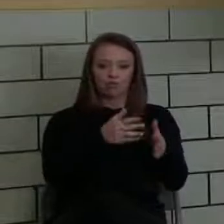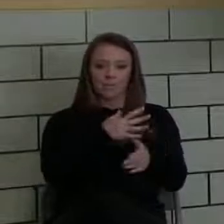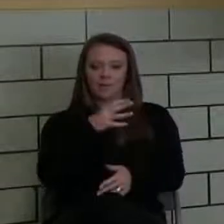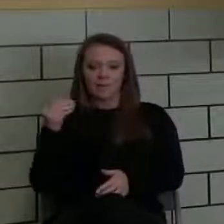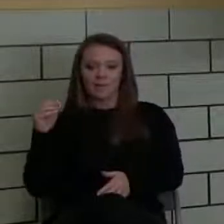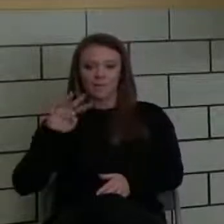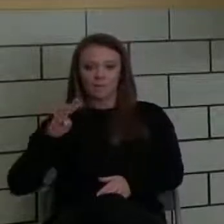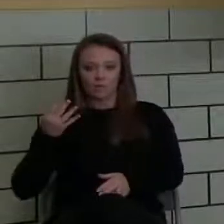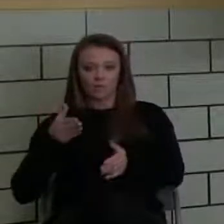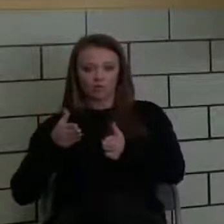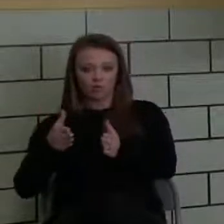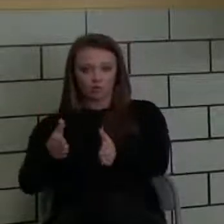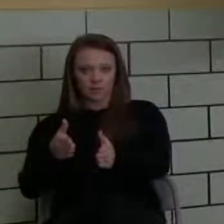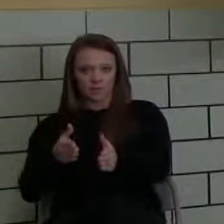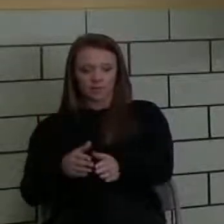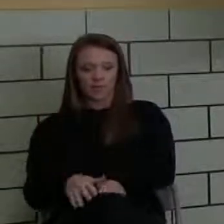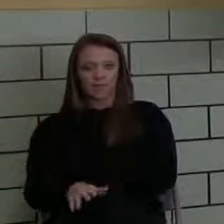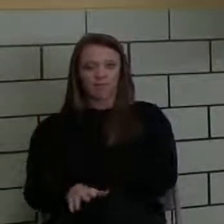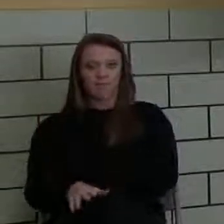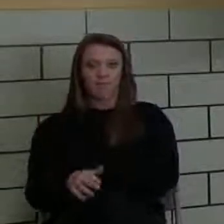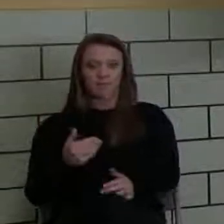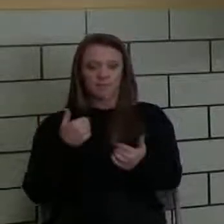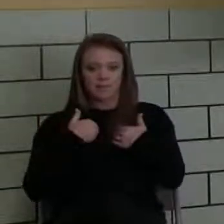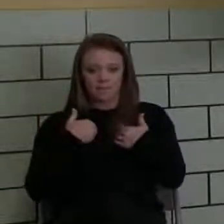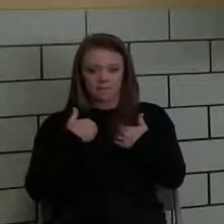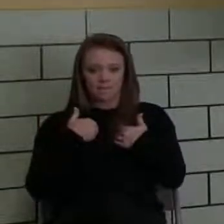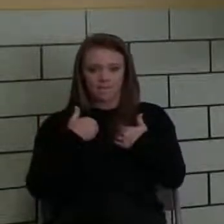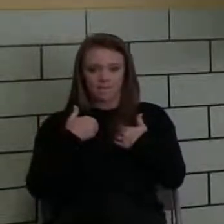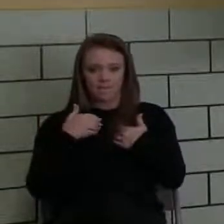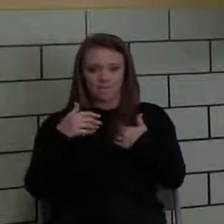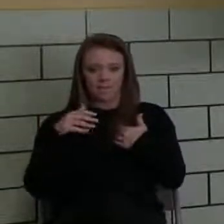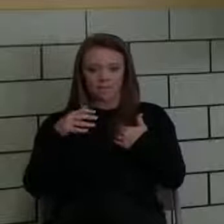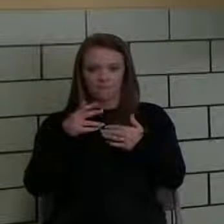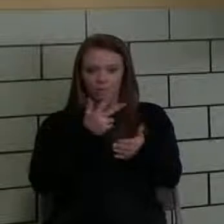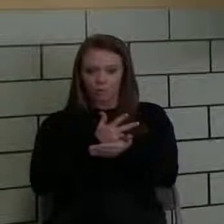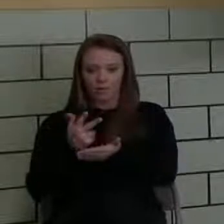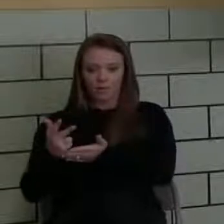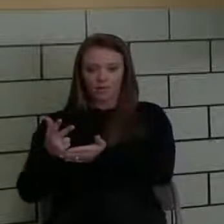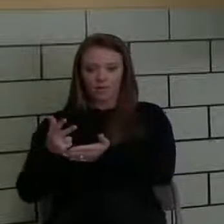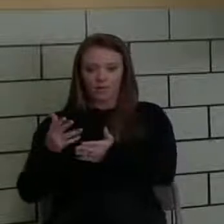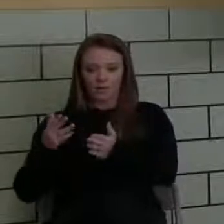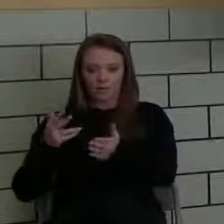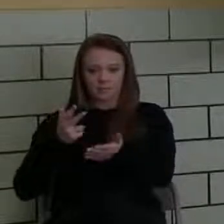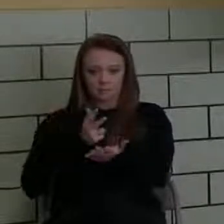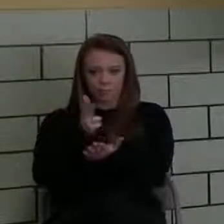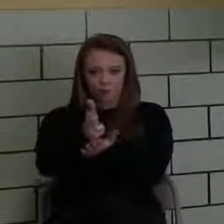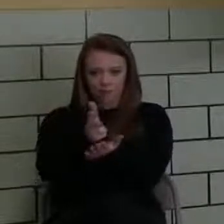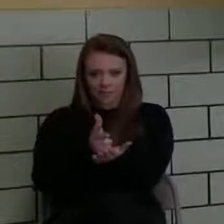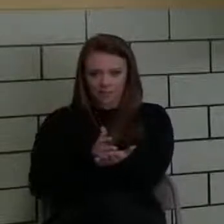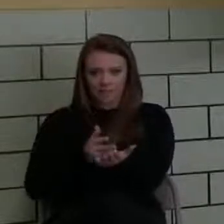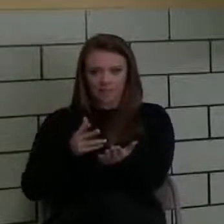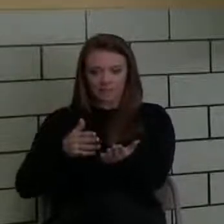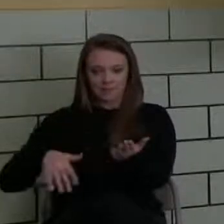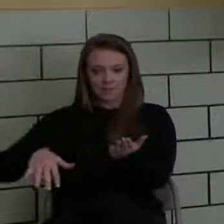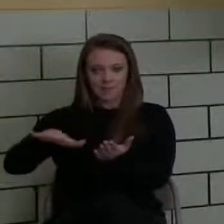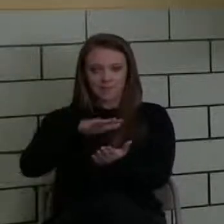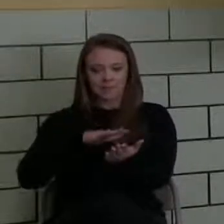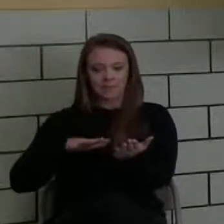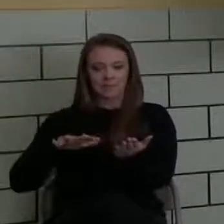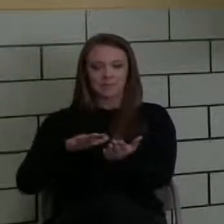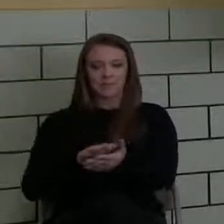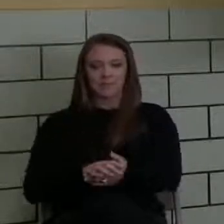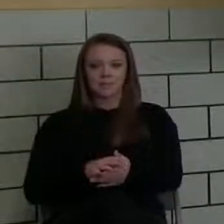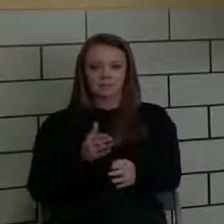permanent bump outs for permanent park spaces. And then all along those streetscapes, we're improving the pedestrian zones,